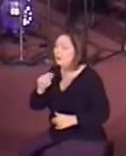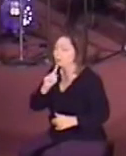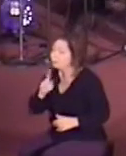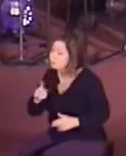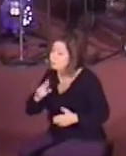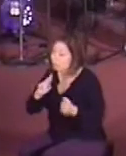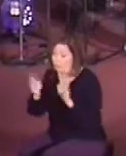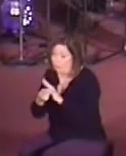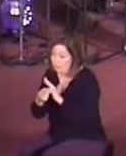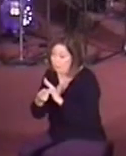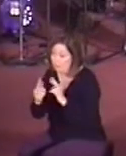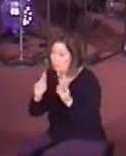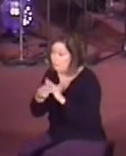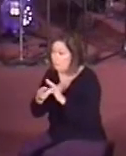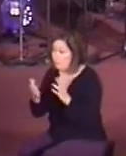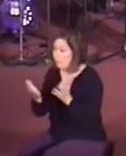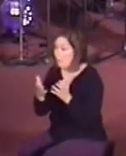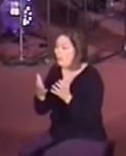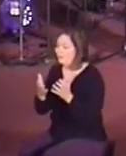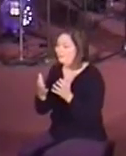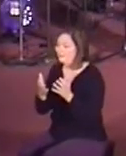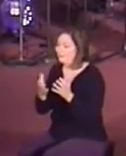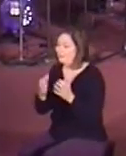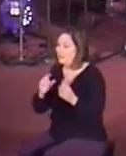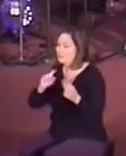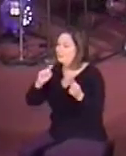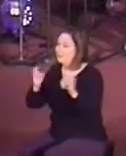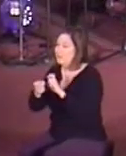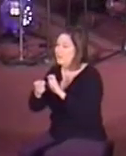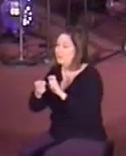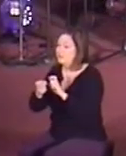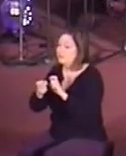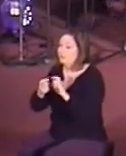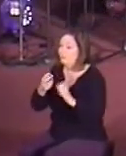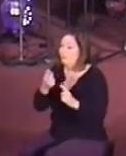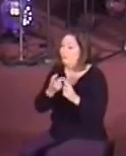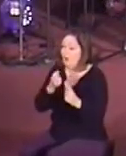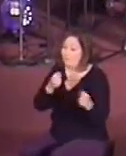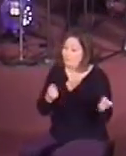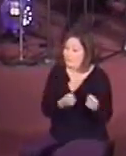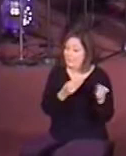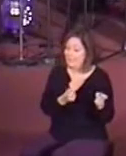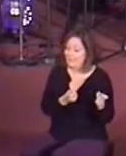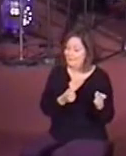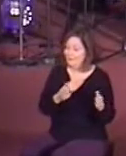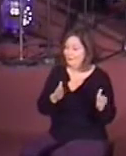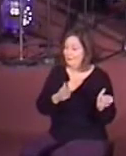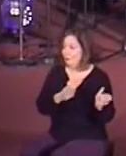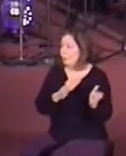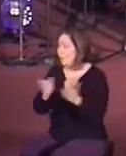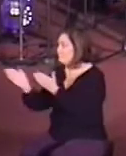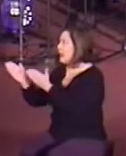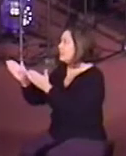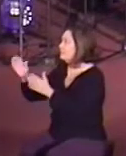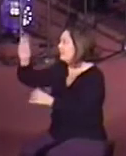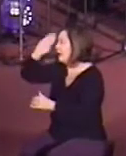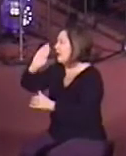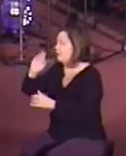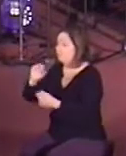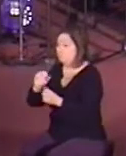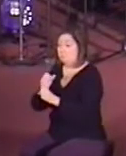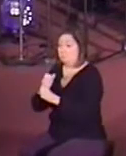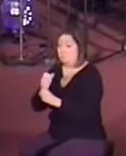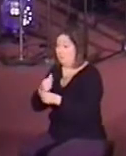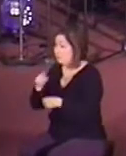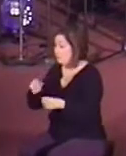is. Repentance is a shift of allegiance from your sin back to God. Does it mean you're going to be perfect? Absolutely